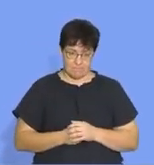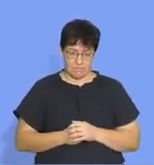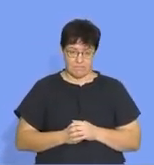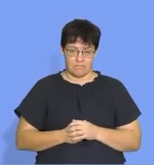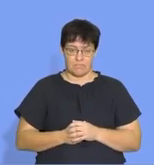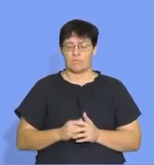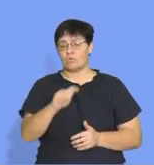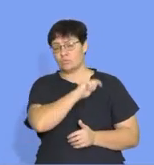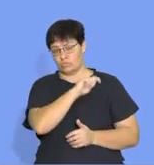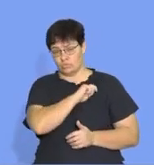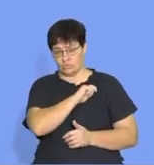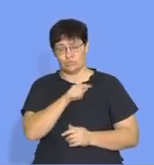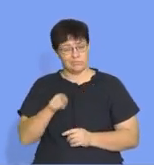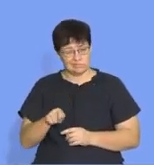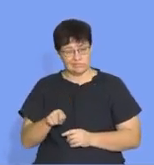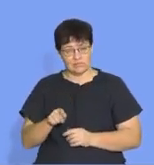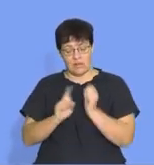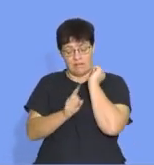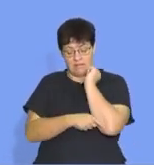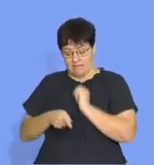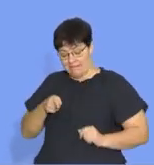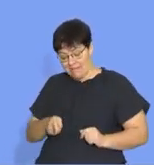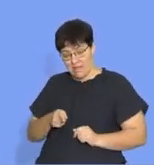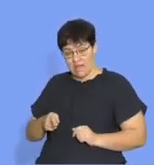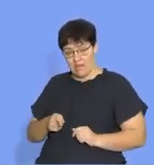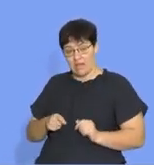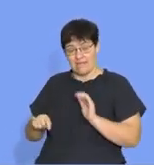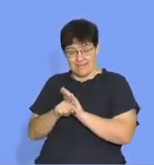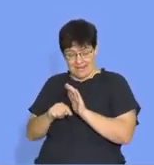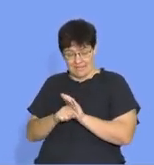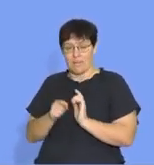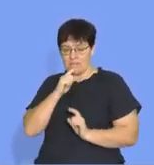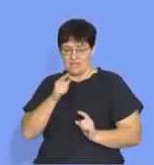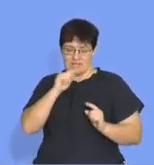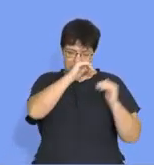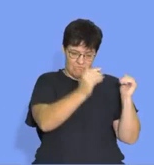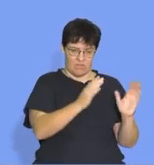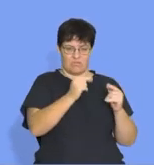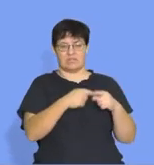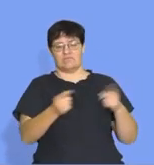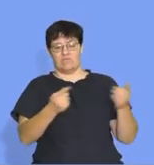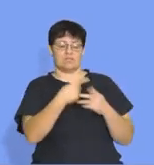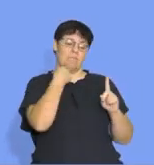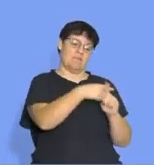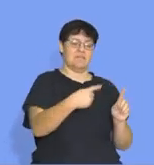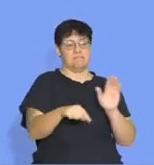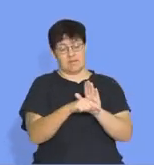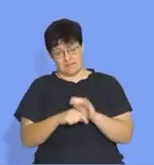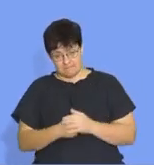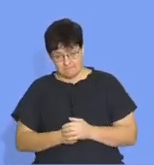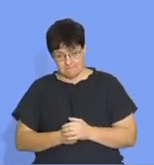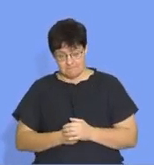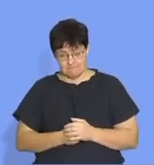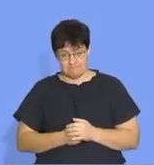as soon as the last term becomes a negative, then your two brackets will be different, right? It will be plus and a minus. And then the